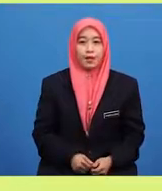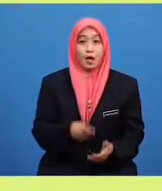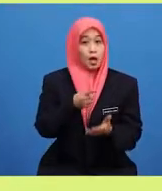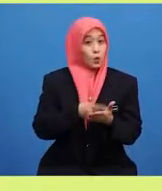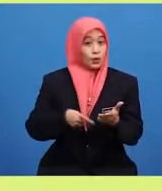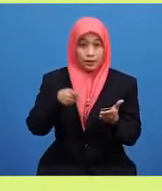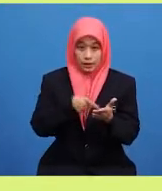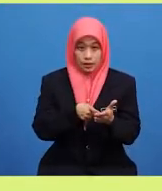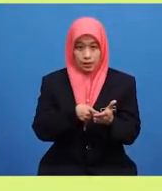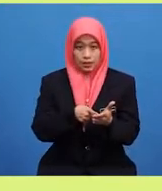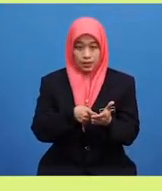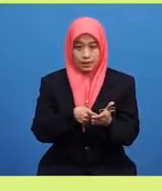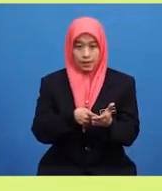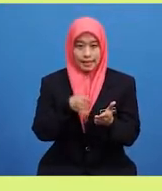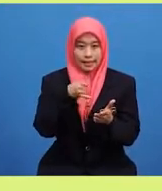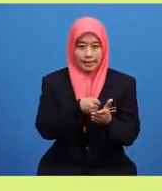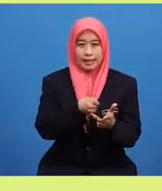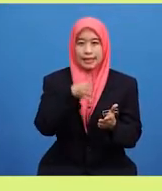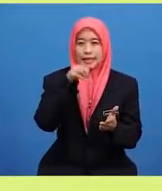What's this?